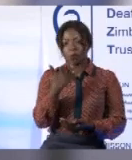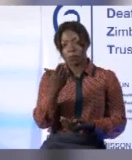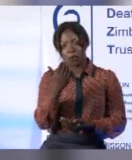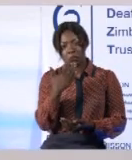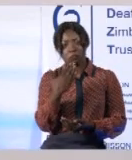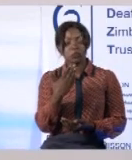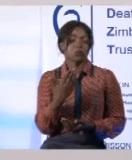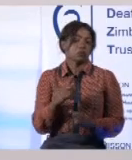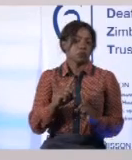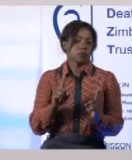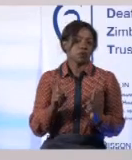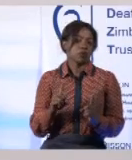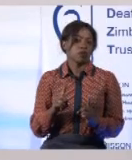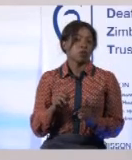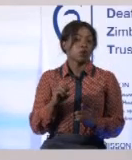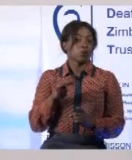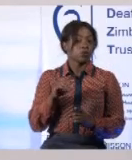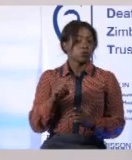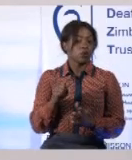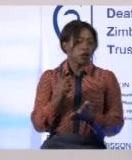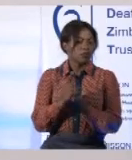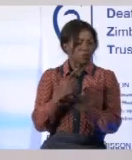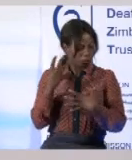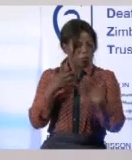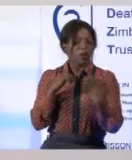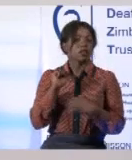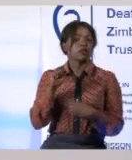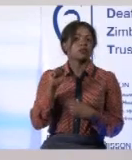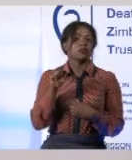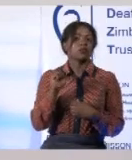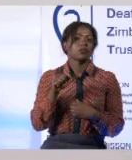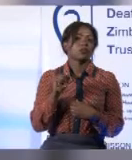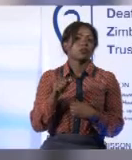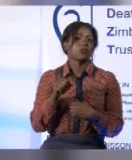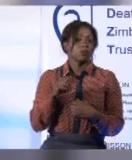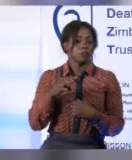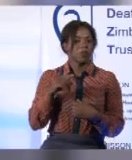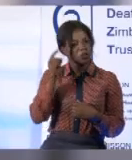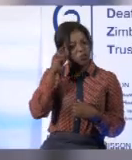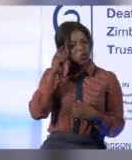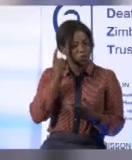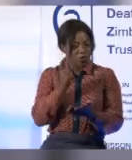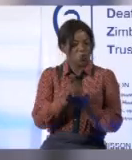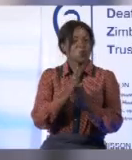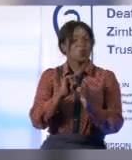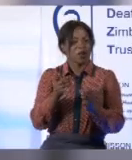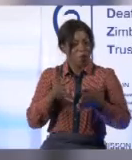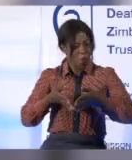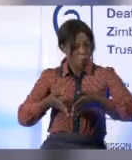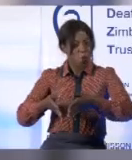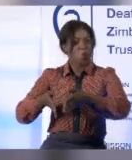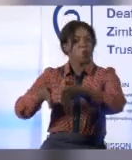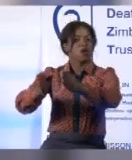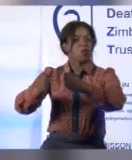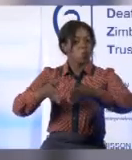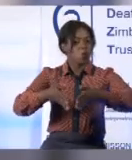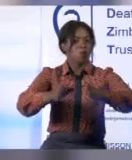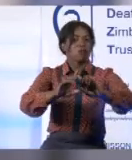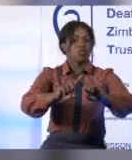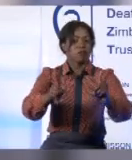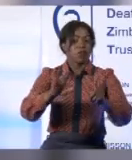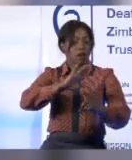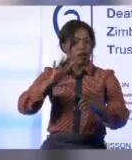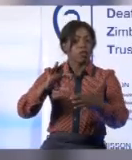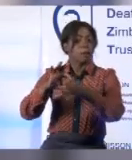So we do worry about that, and we have our ways that we and other organisms that also helps us